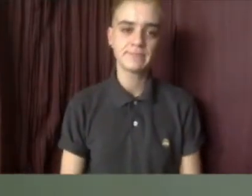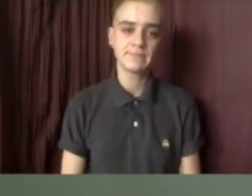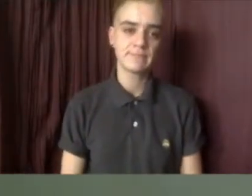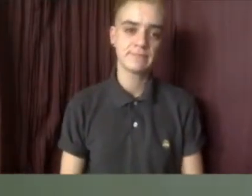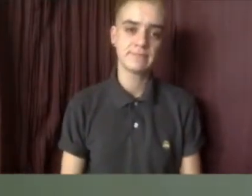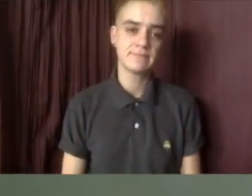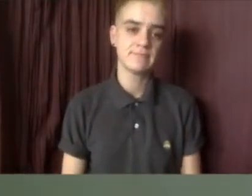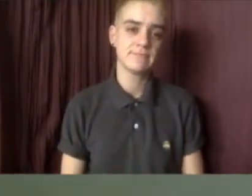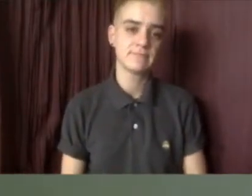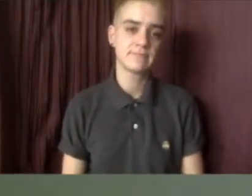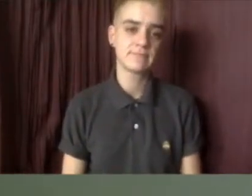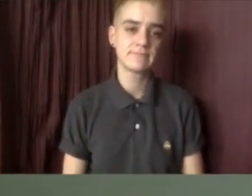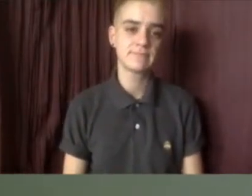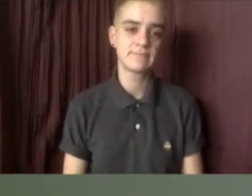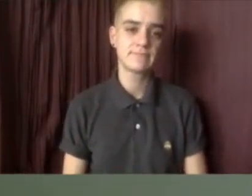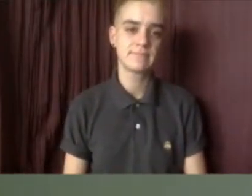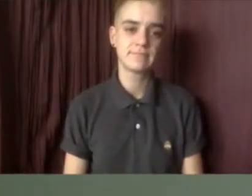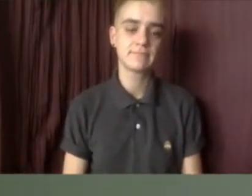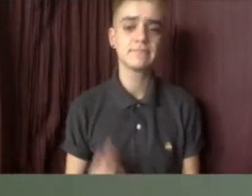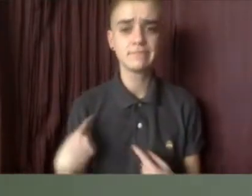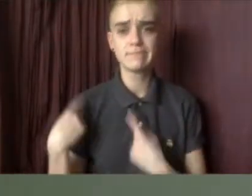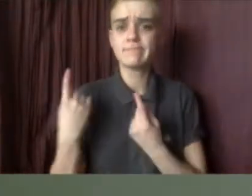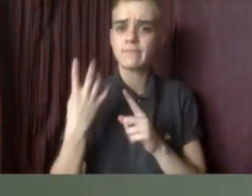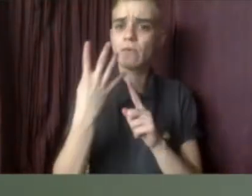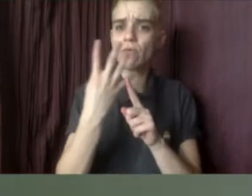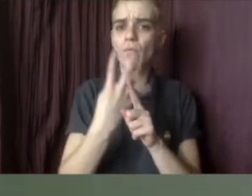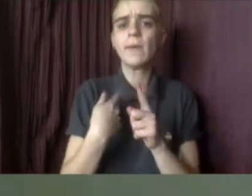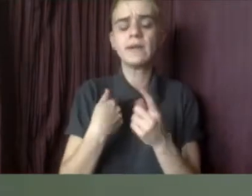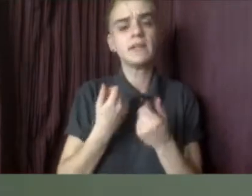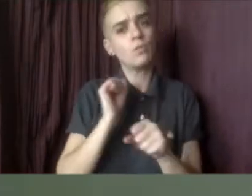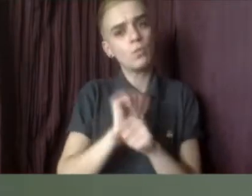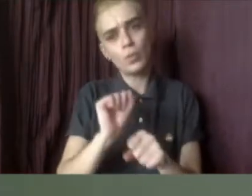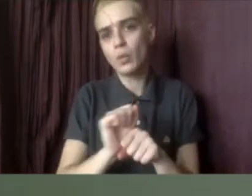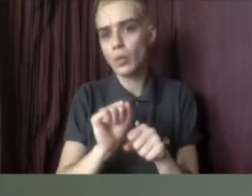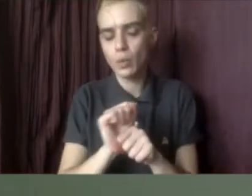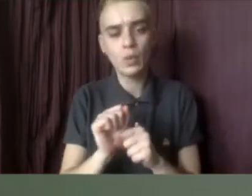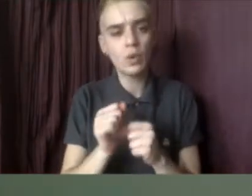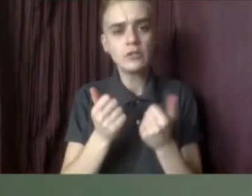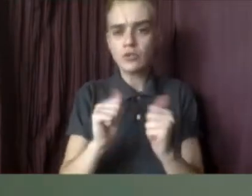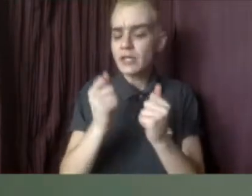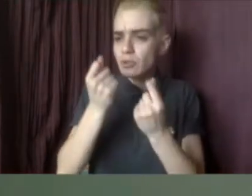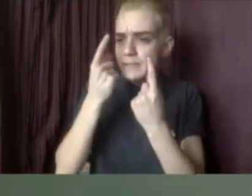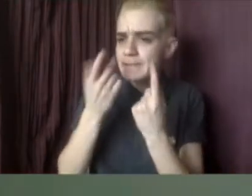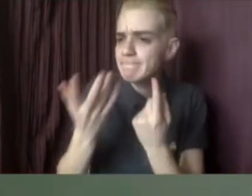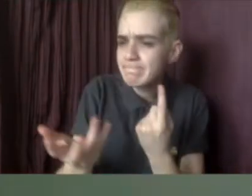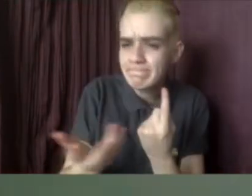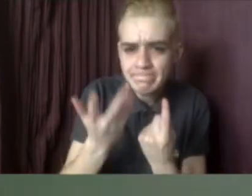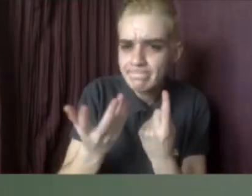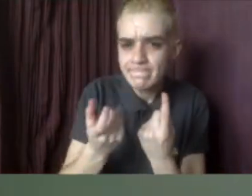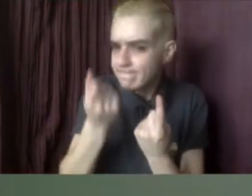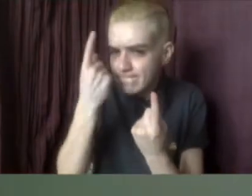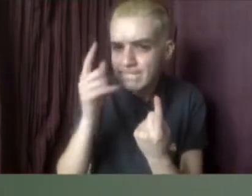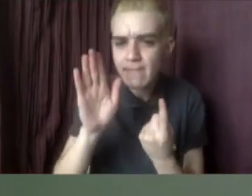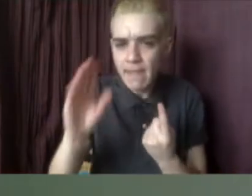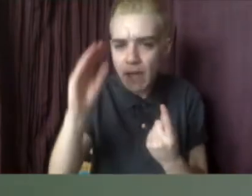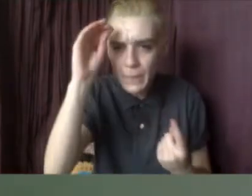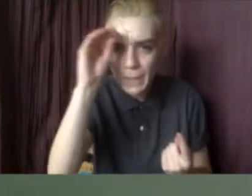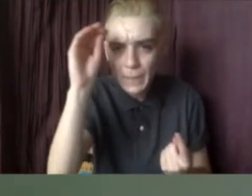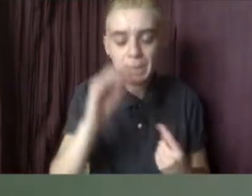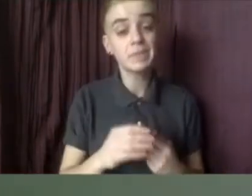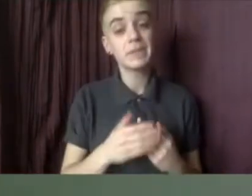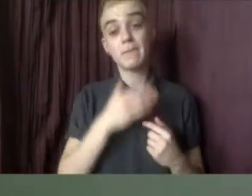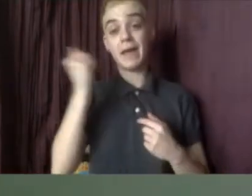my colleagues a lot about this issue, the best analogy that I can come up with is once upon a time, I threw my back